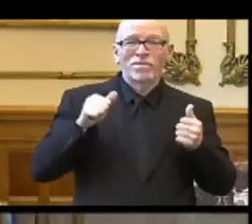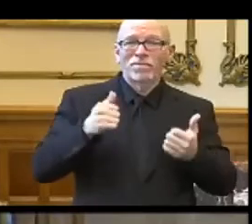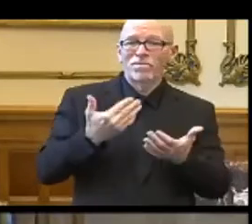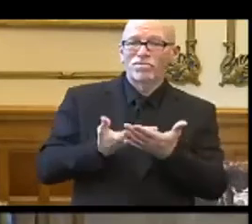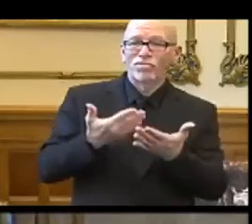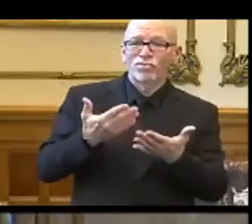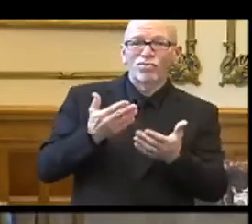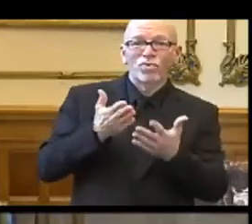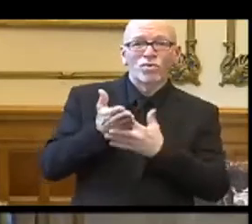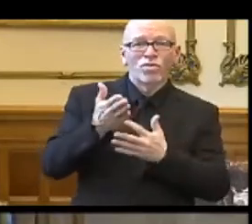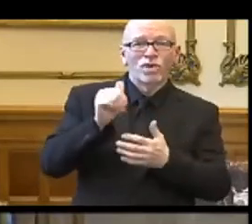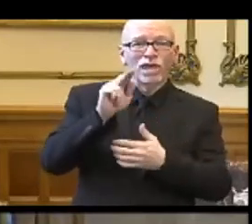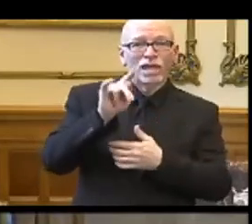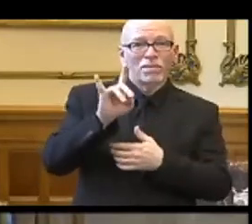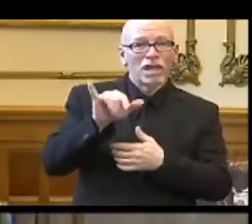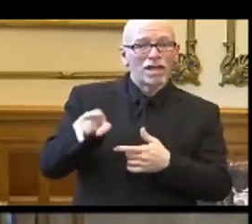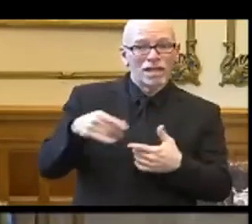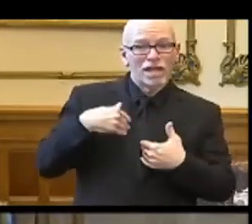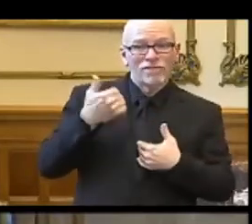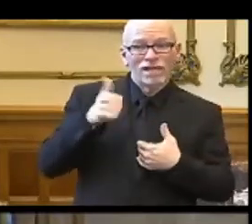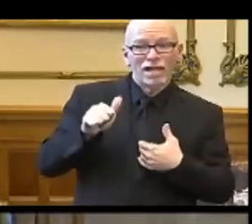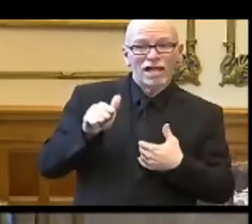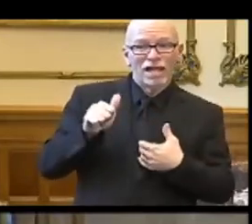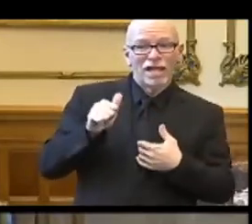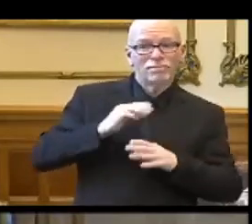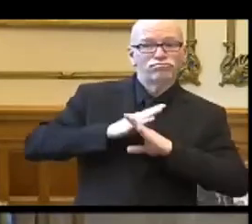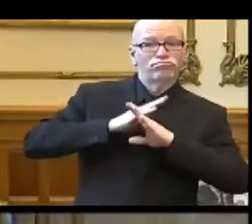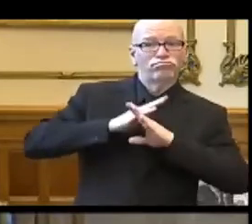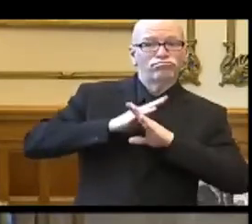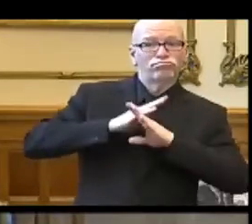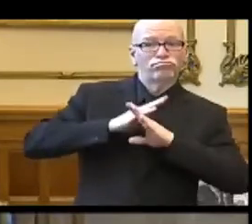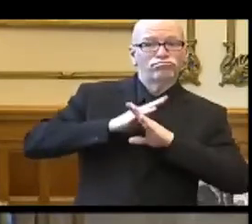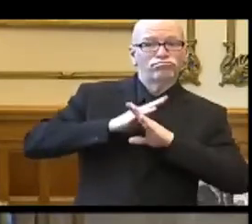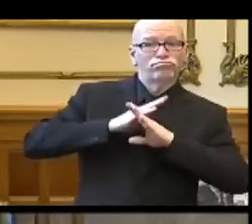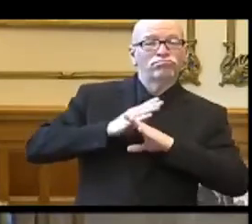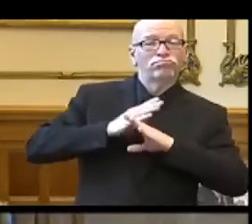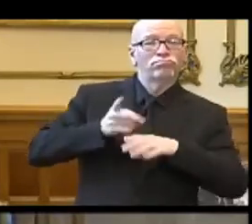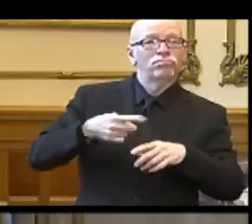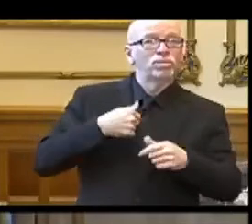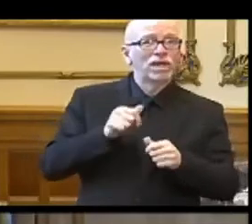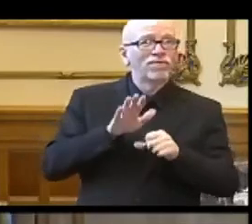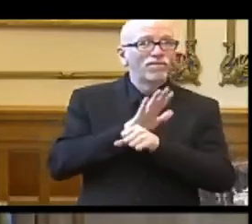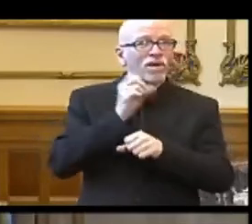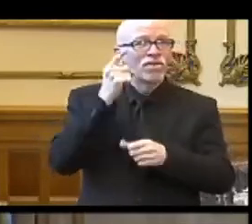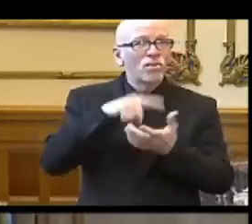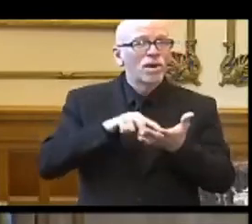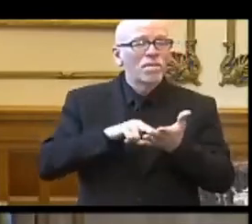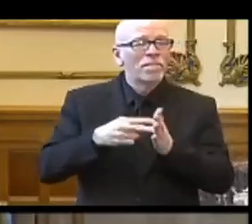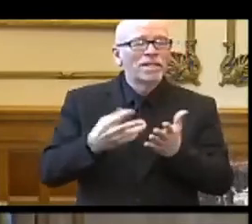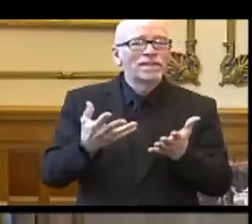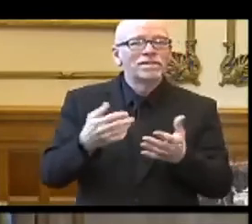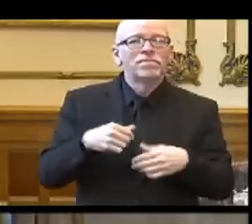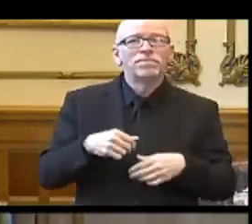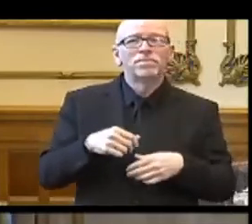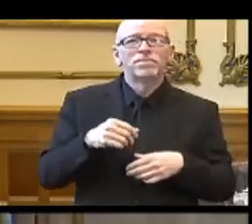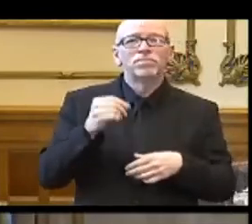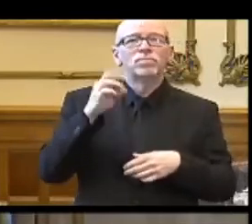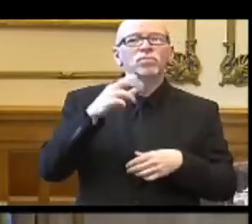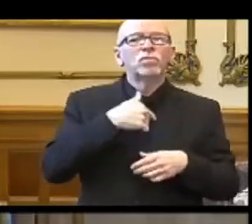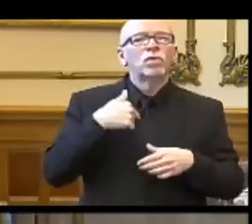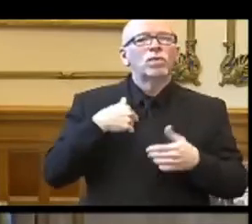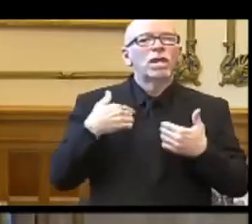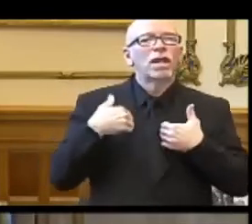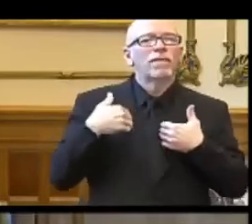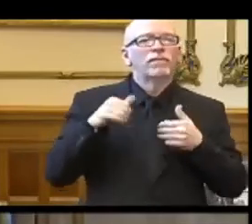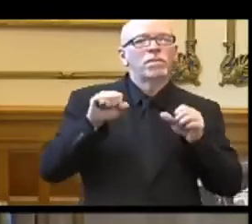through antibodies that they have some type of immunity and we can really understand what that means, and or we have the